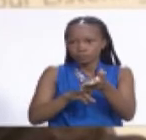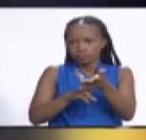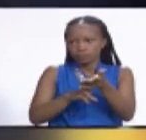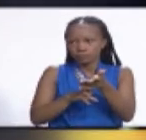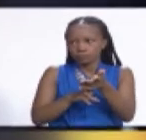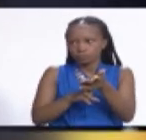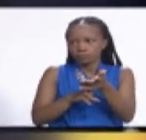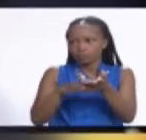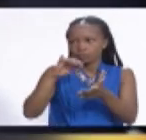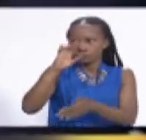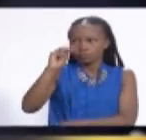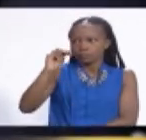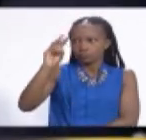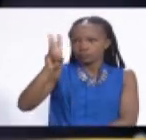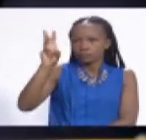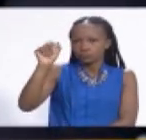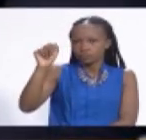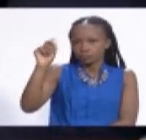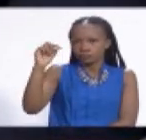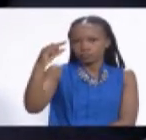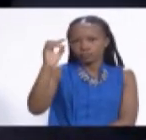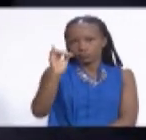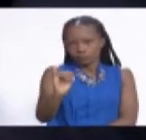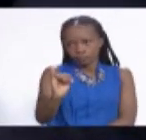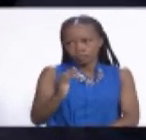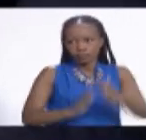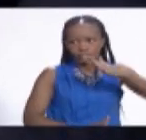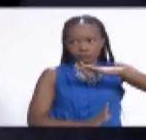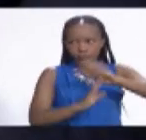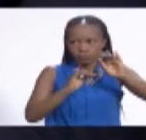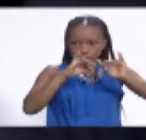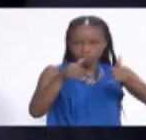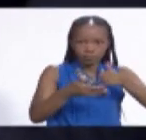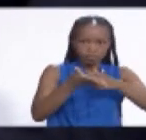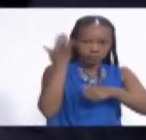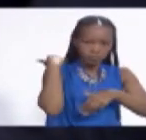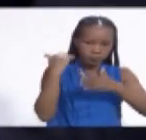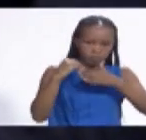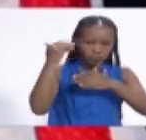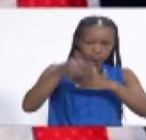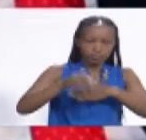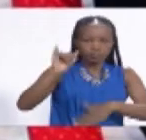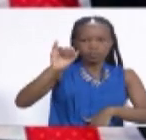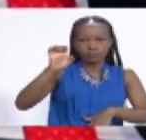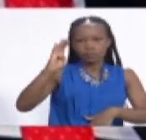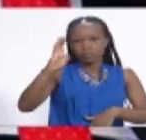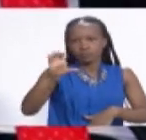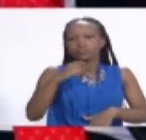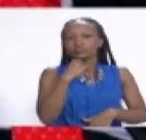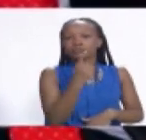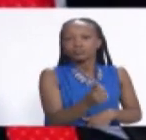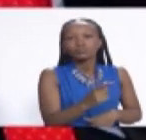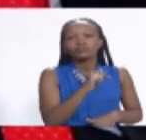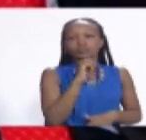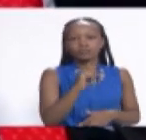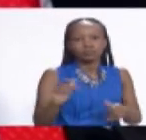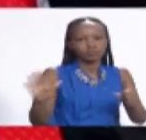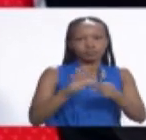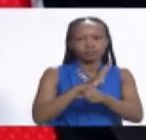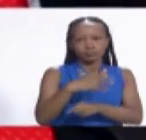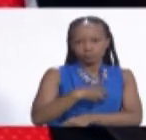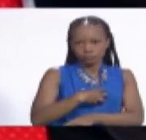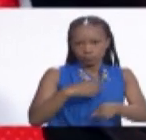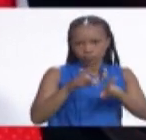executive, James Mwangi. Igathe was in the headlines a few weeks ago after the IEBC said he did not duly resign as the